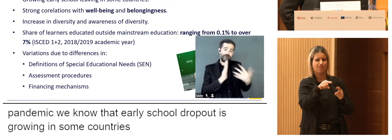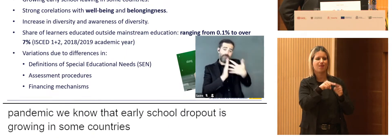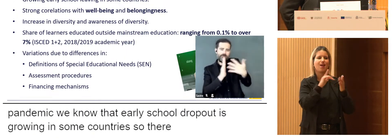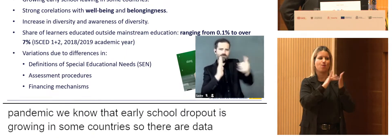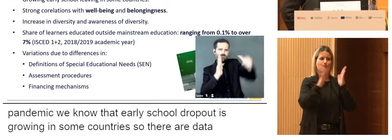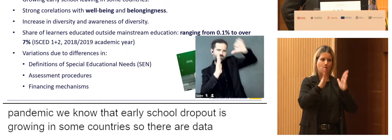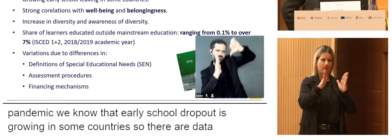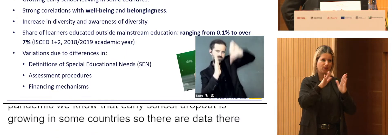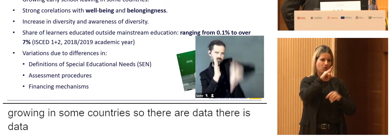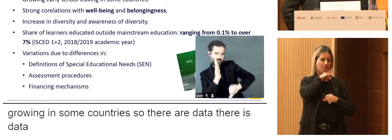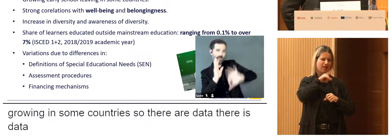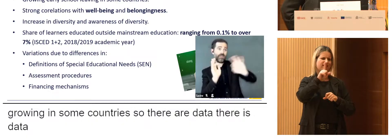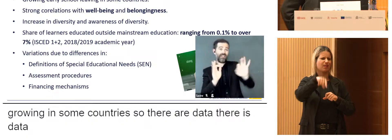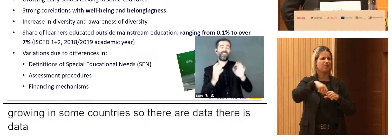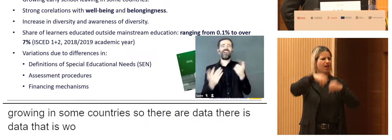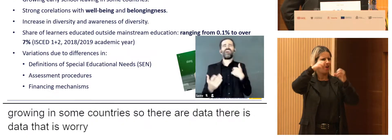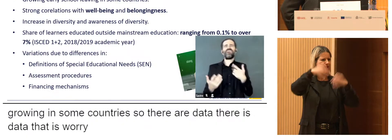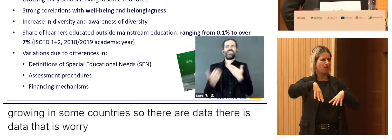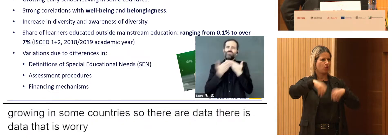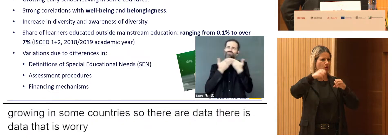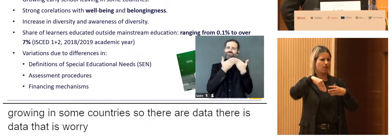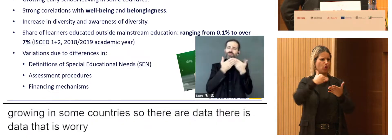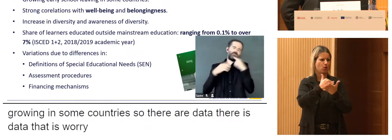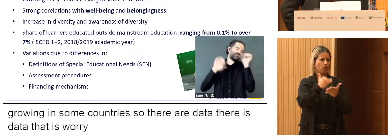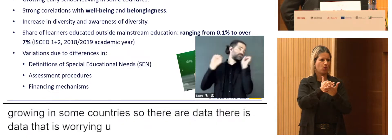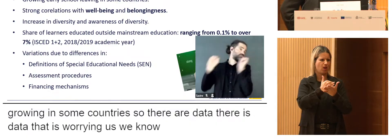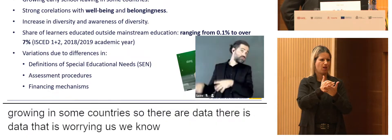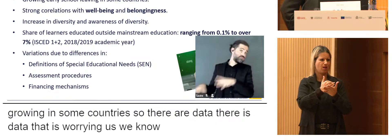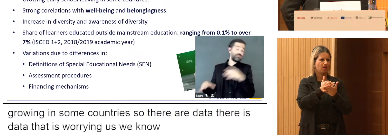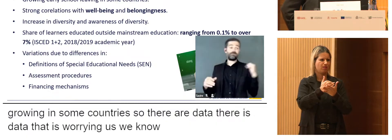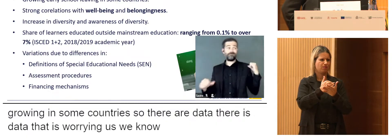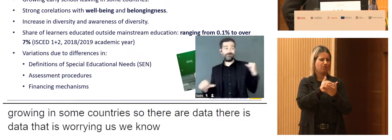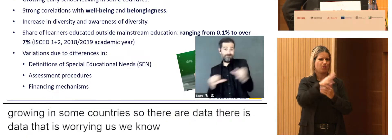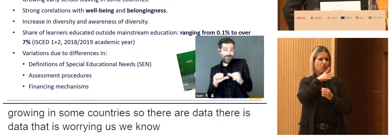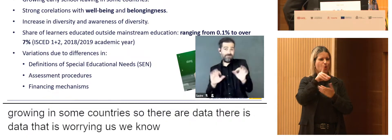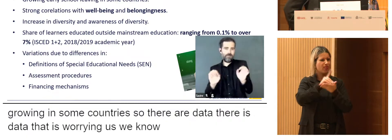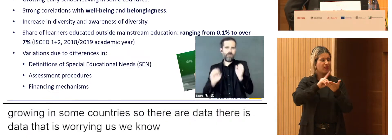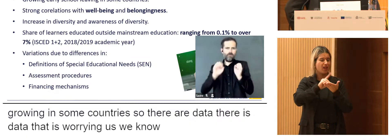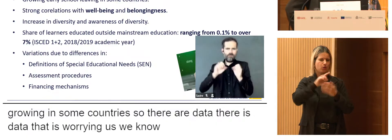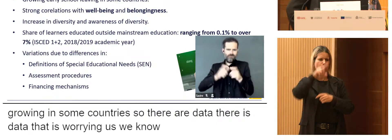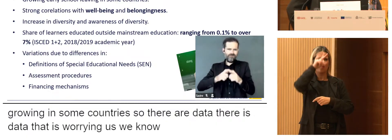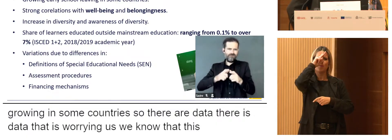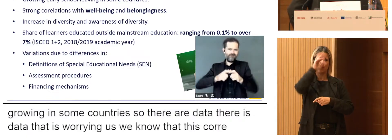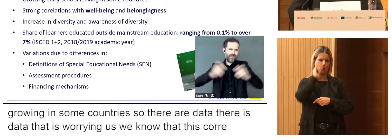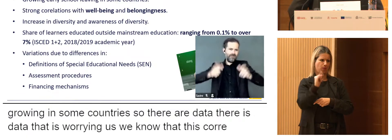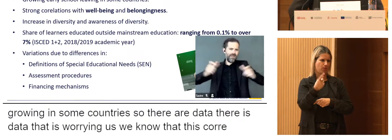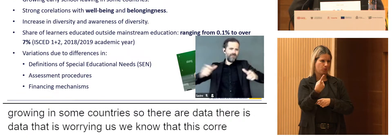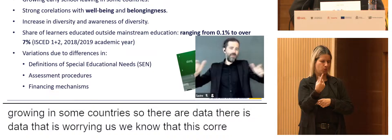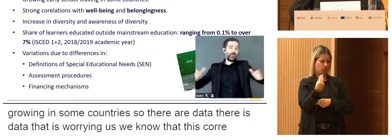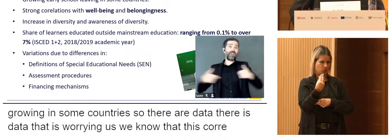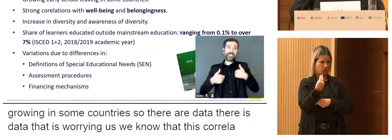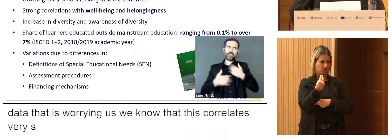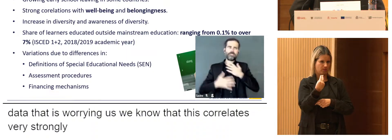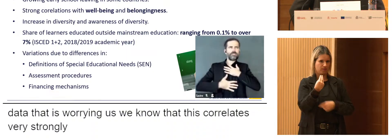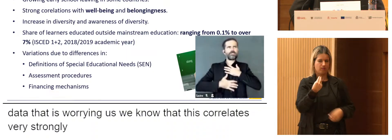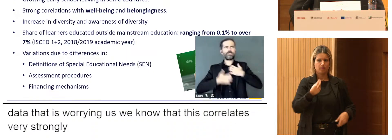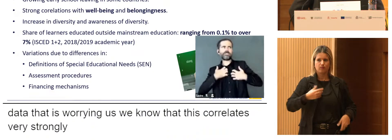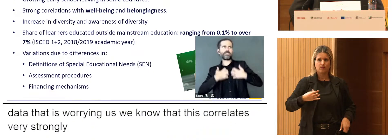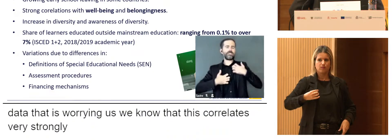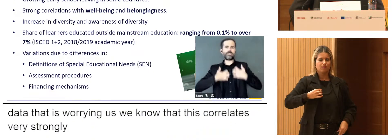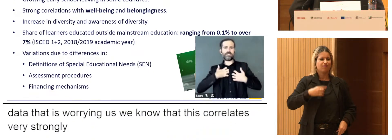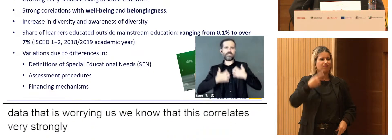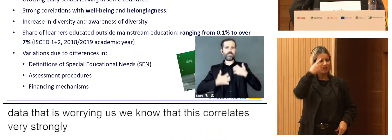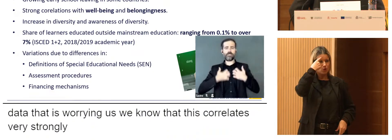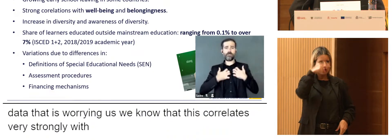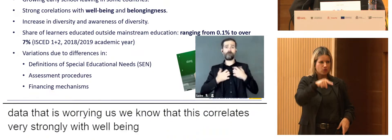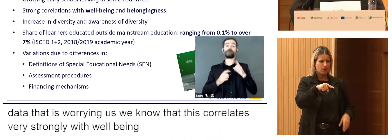is data that is worrying us. We know that this correlates very strongly with